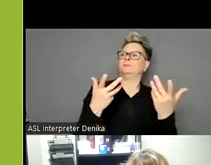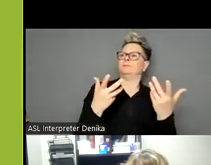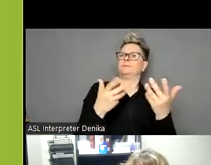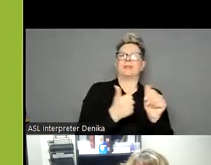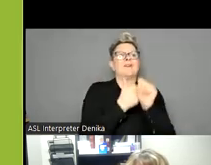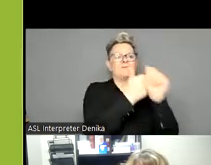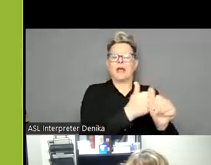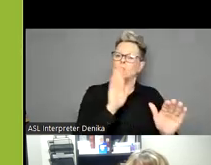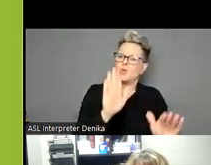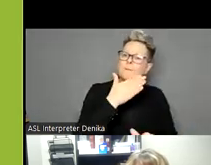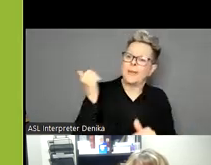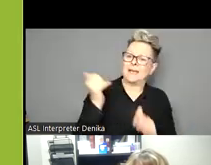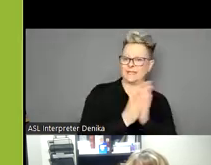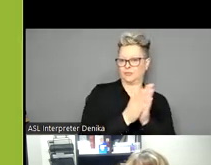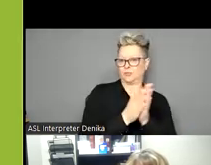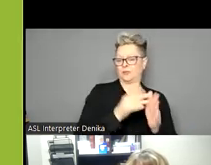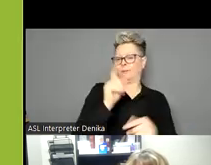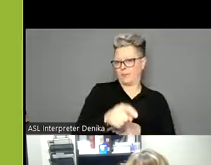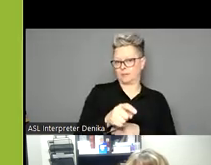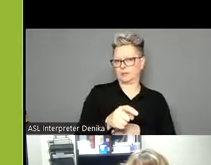best interest at heart in the way they're acting.